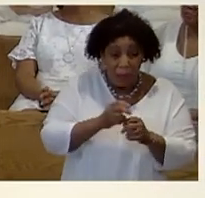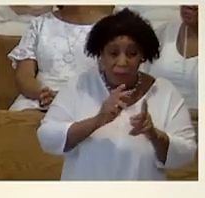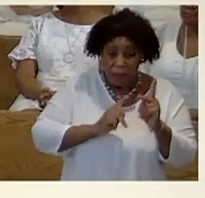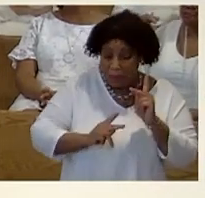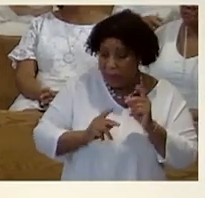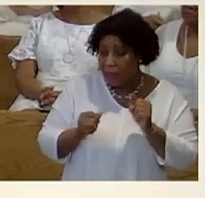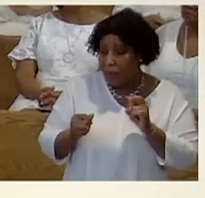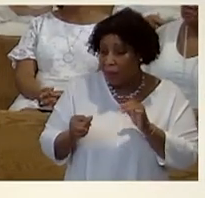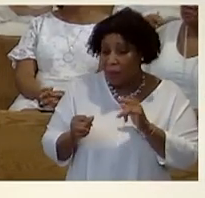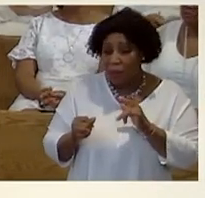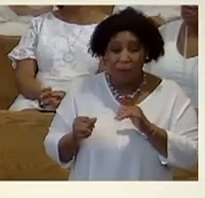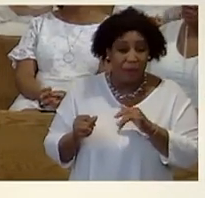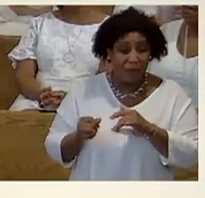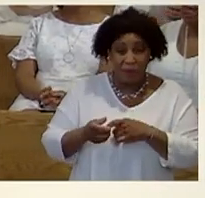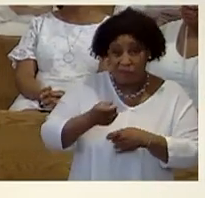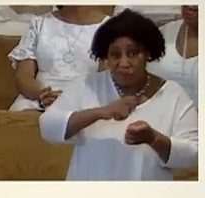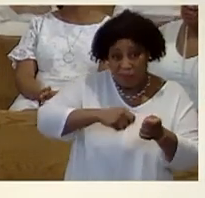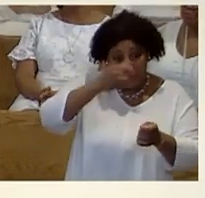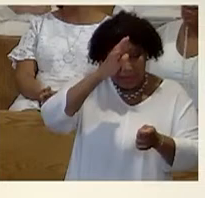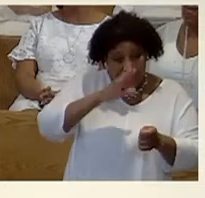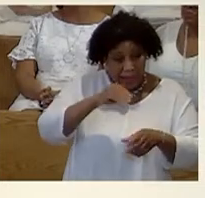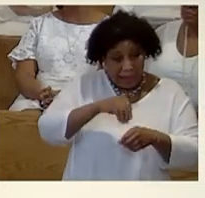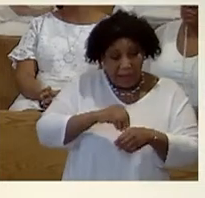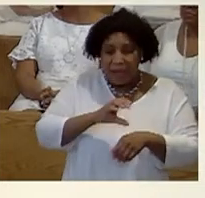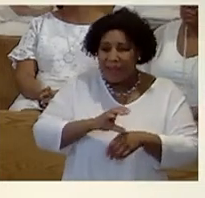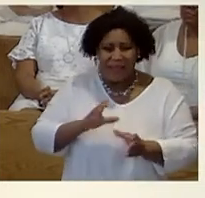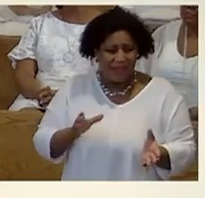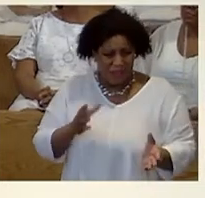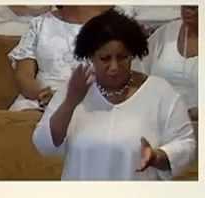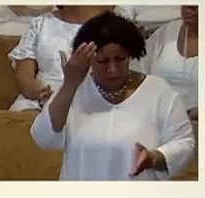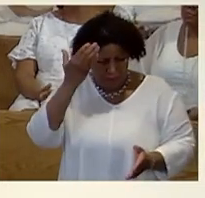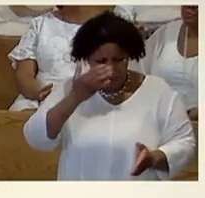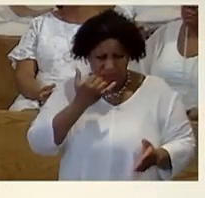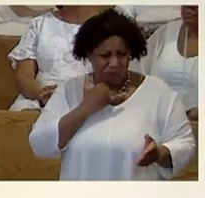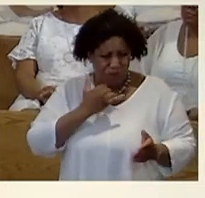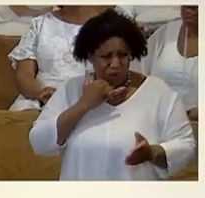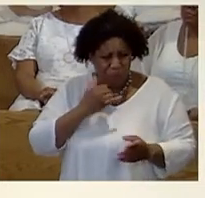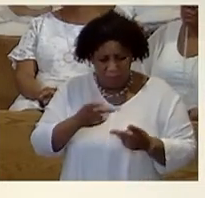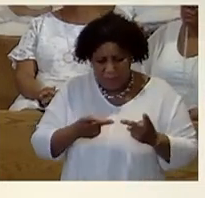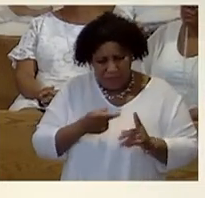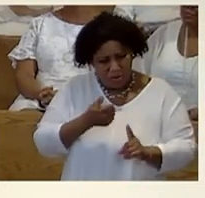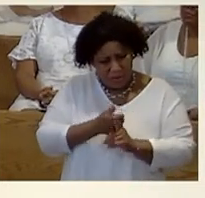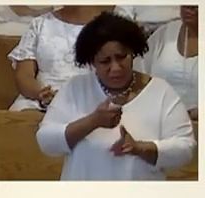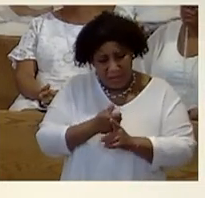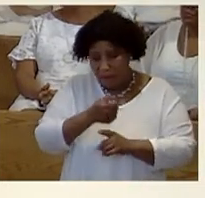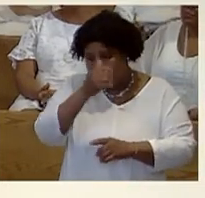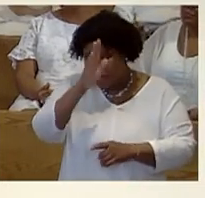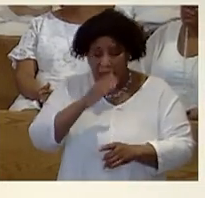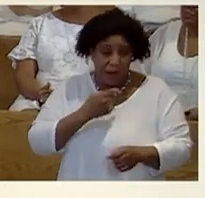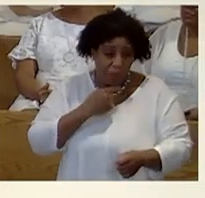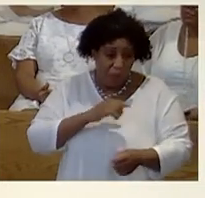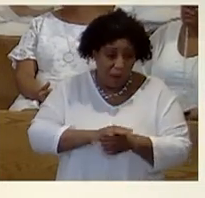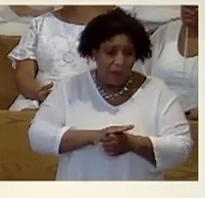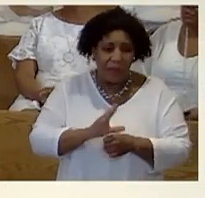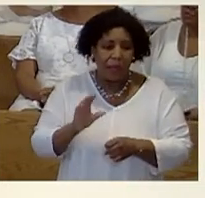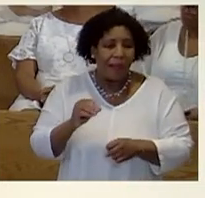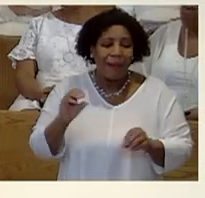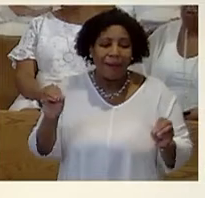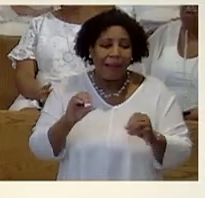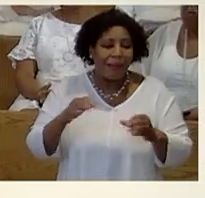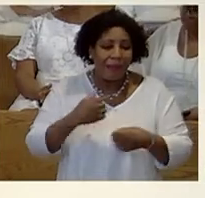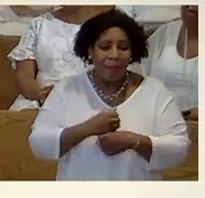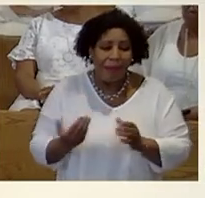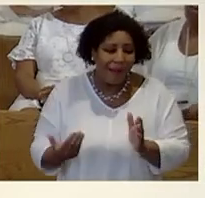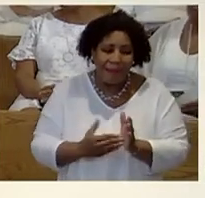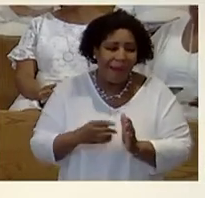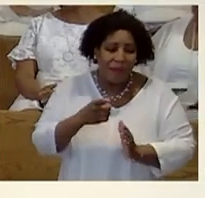taking the God's place in the battle, you misplacing yourselves, because God promised that no weapon formed